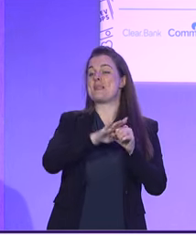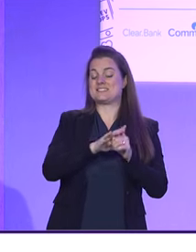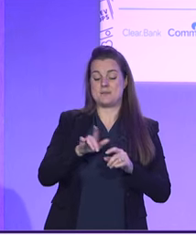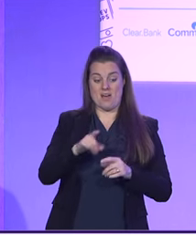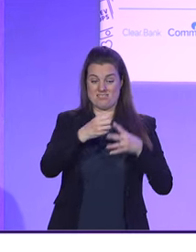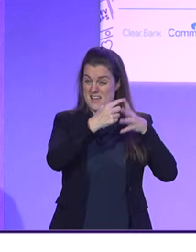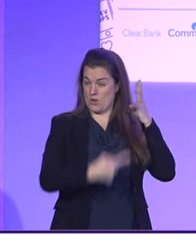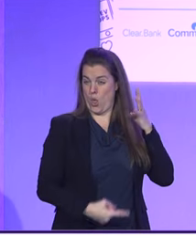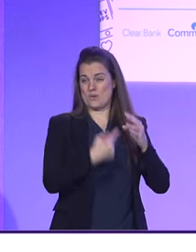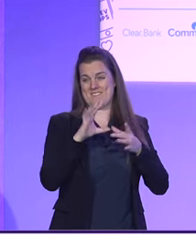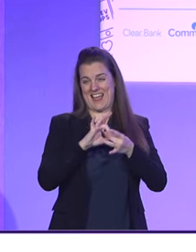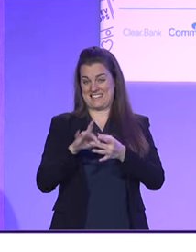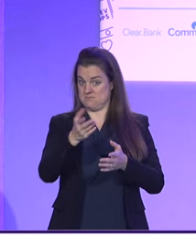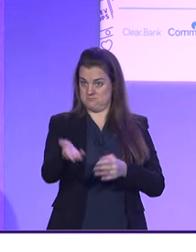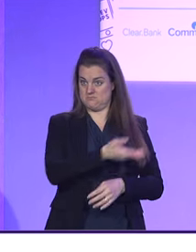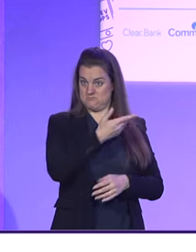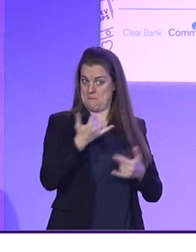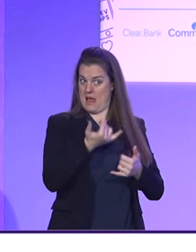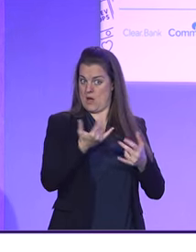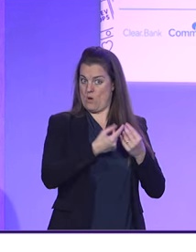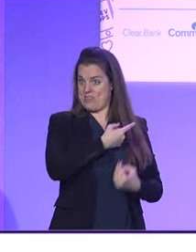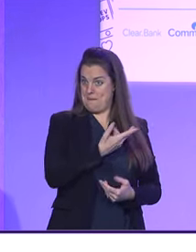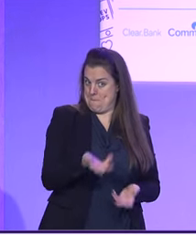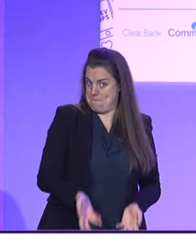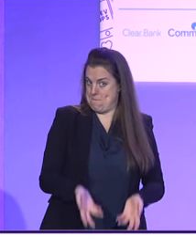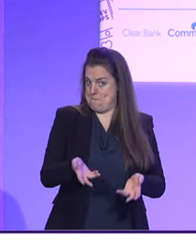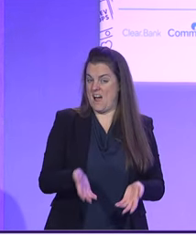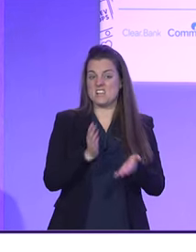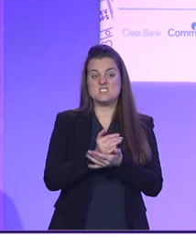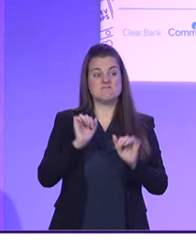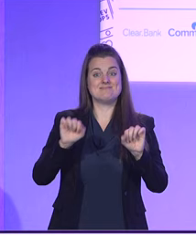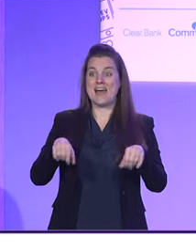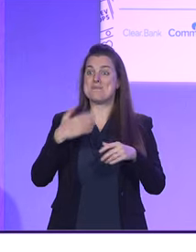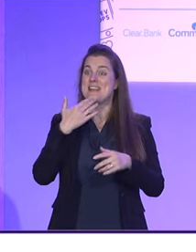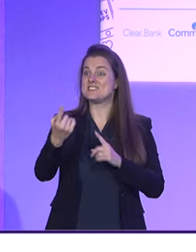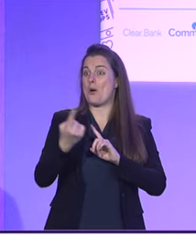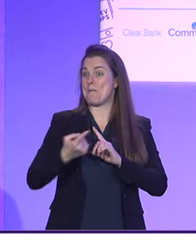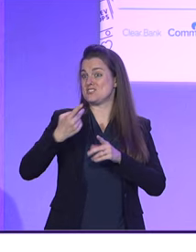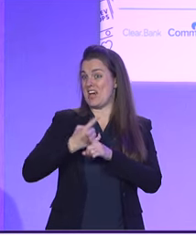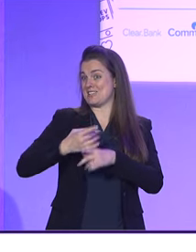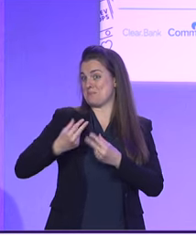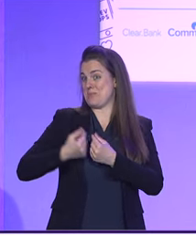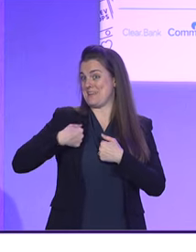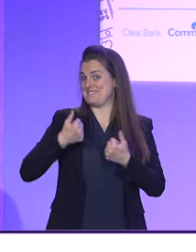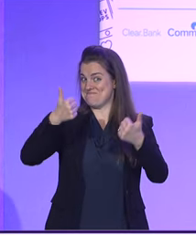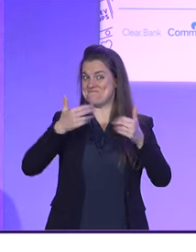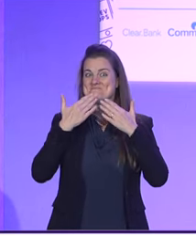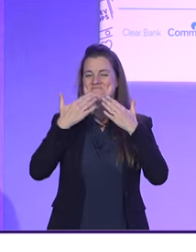load of links to follow and play around with. And yeah, please come and chat to me about it. Thank you.